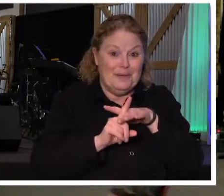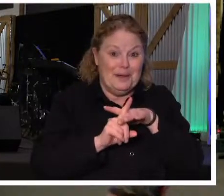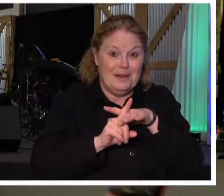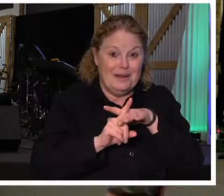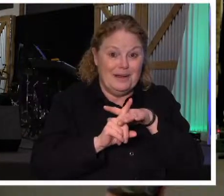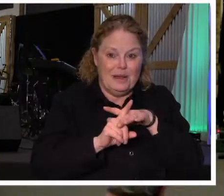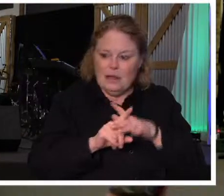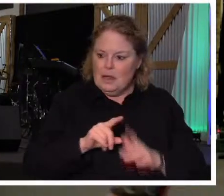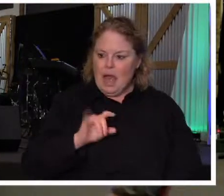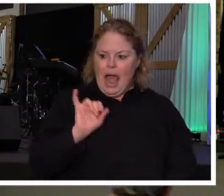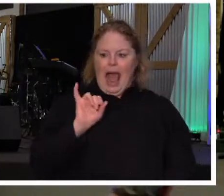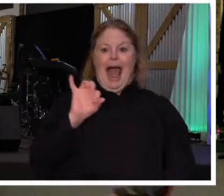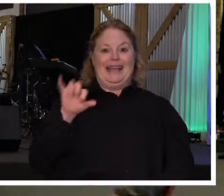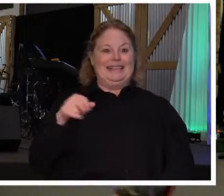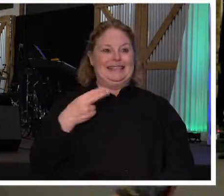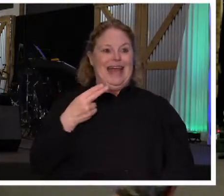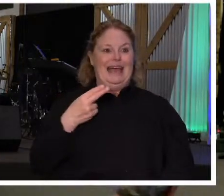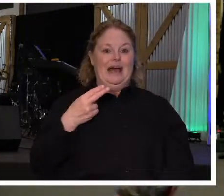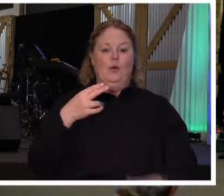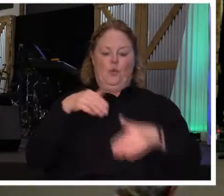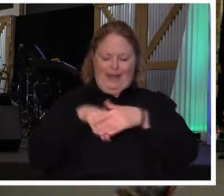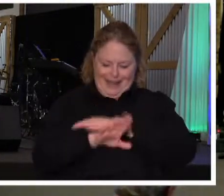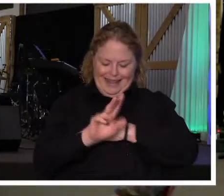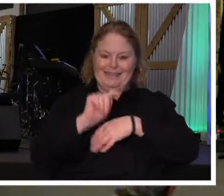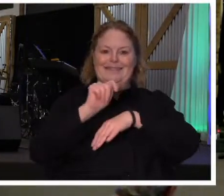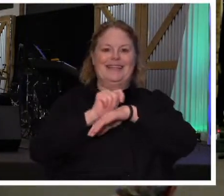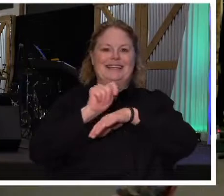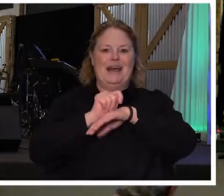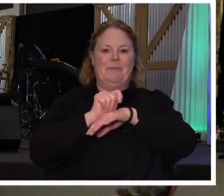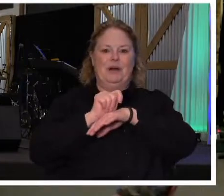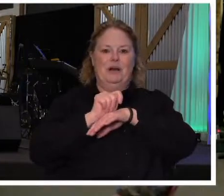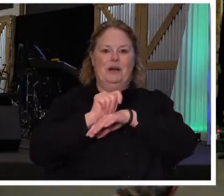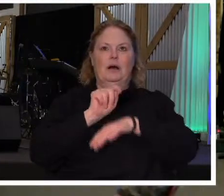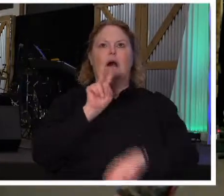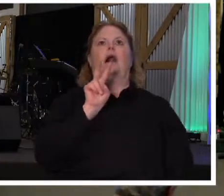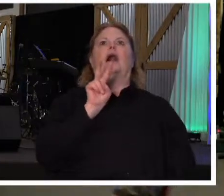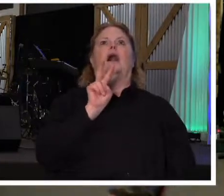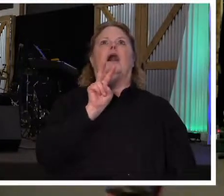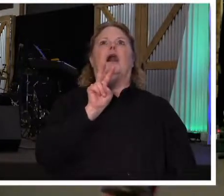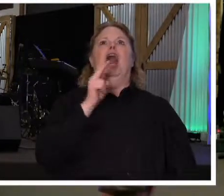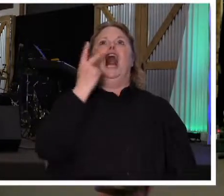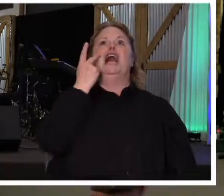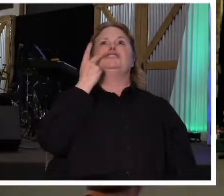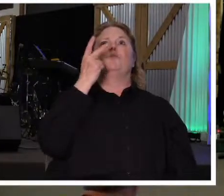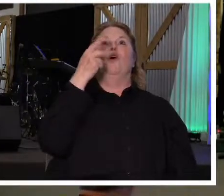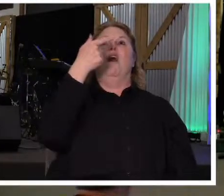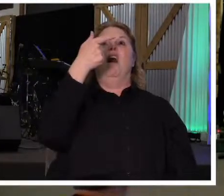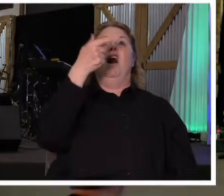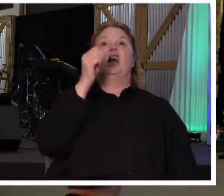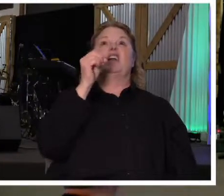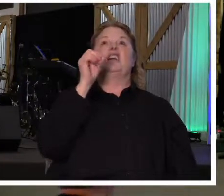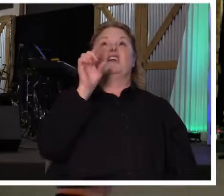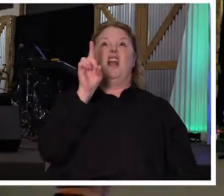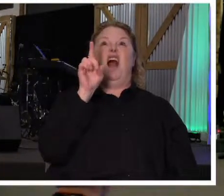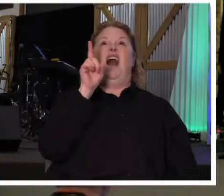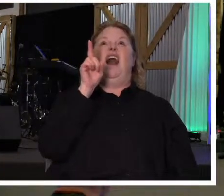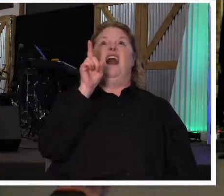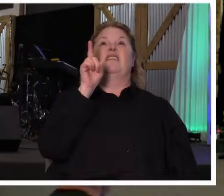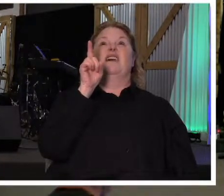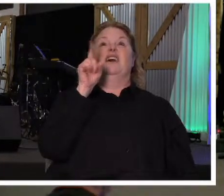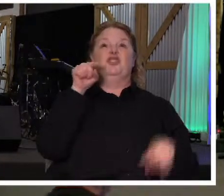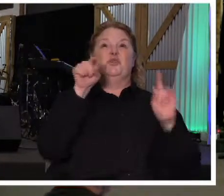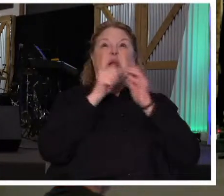ever expected to find in the temple of the Lord was God. Who would have ever thought that I would actually meet God in a